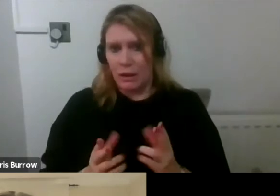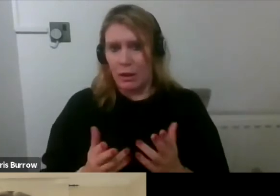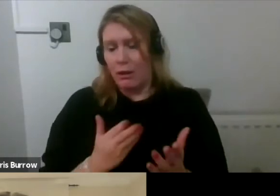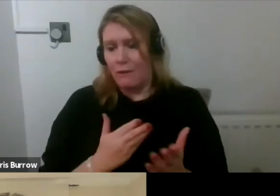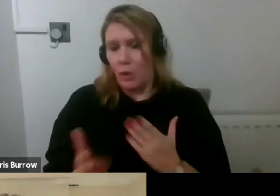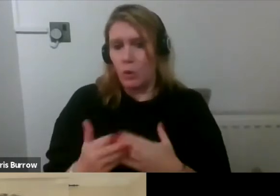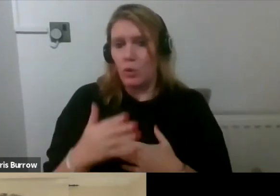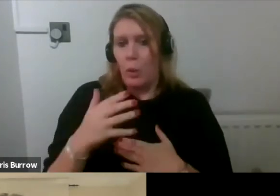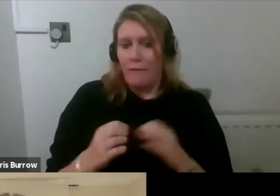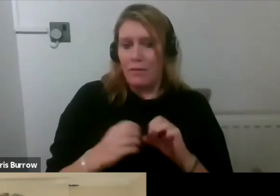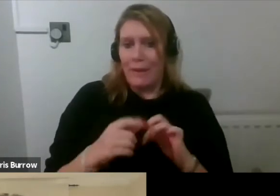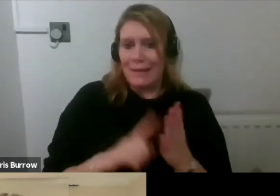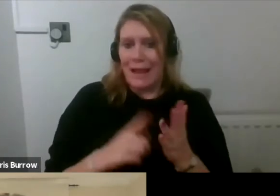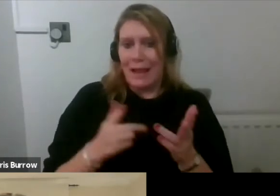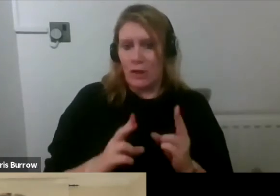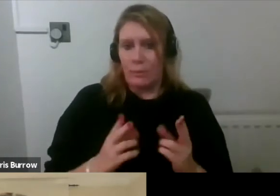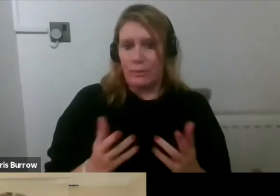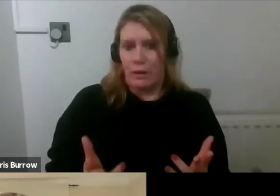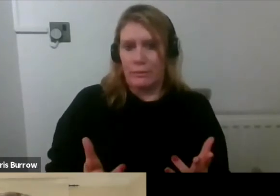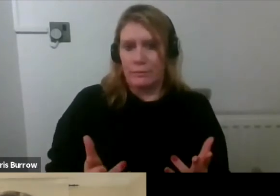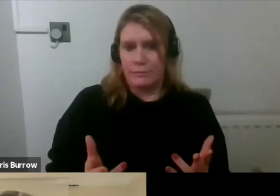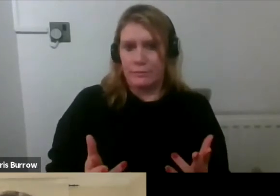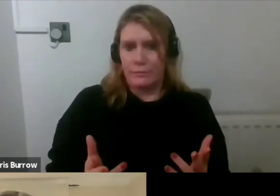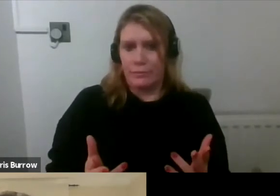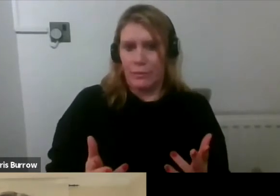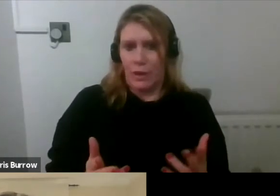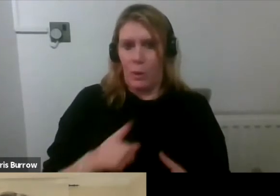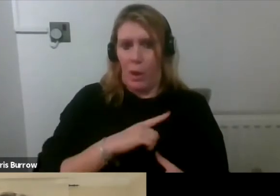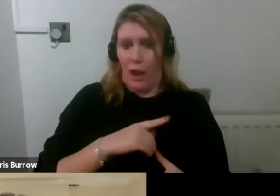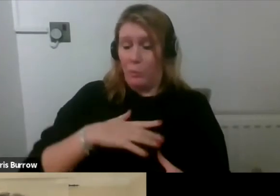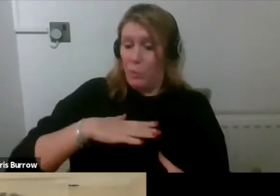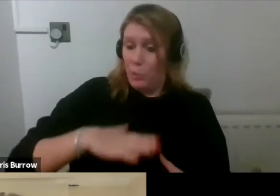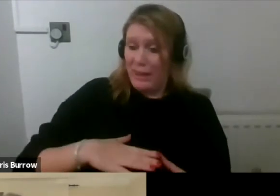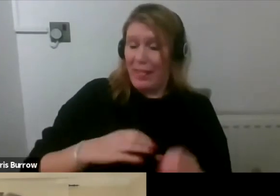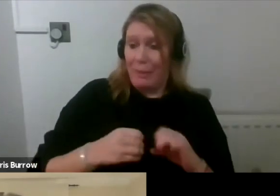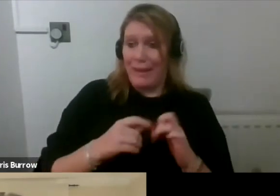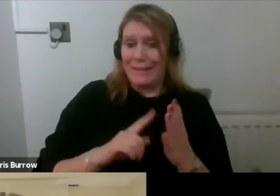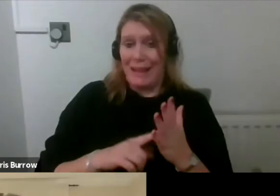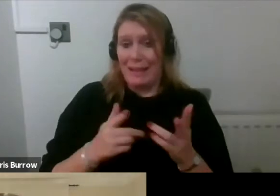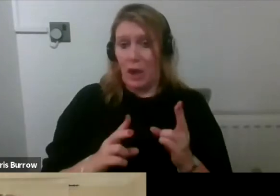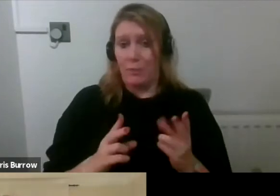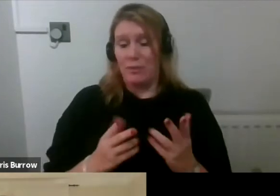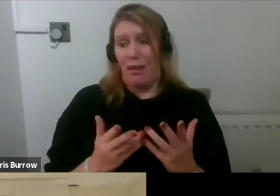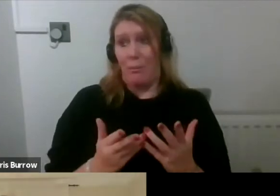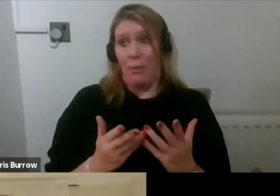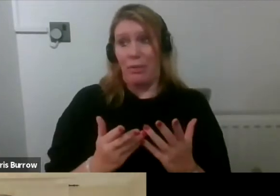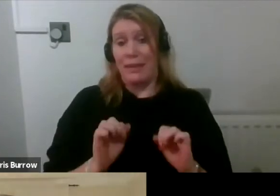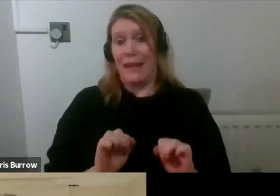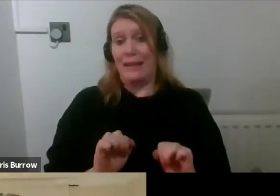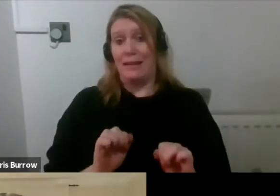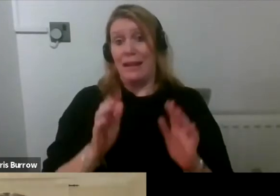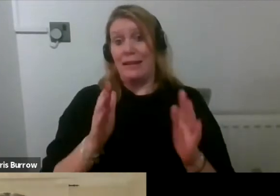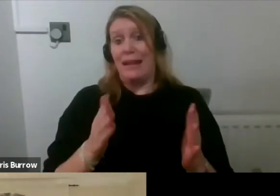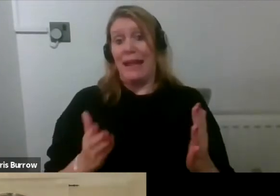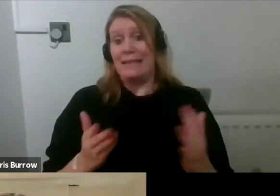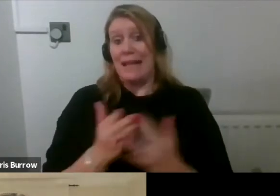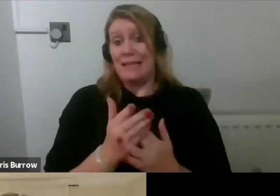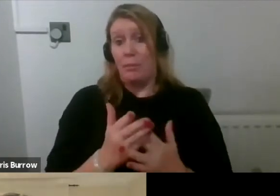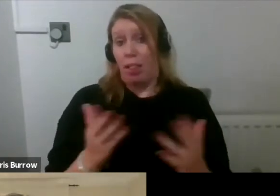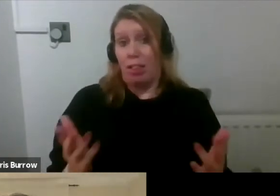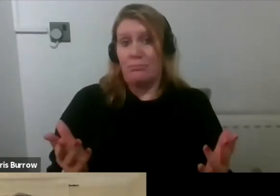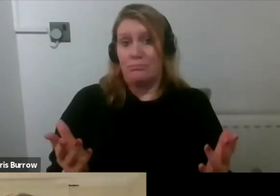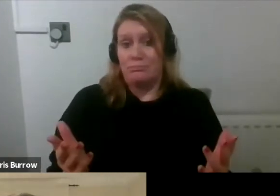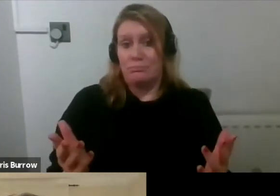have the BSL interpreter there, because then otherwise deaf people might not come at all. It has to be accessible, otherwise you shouldn't do it. You know, and that